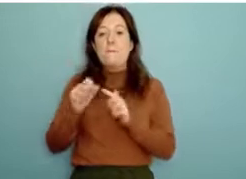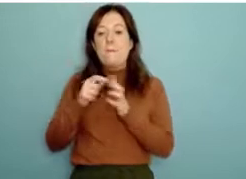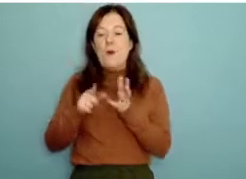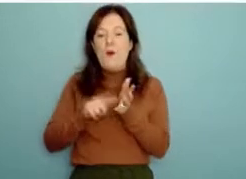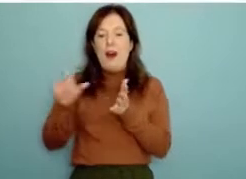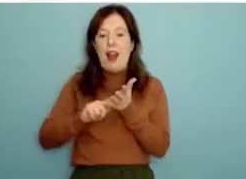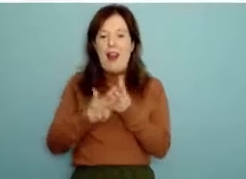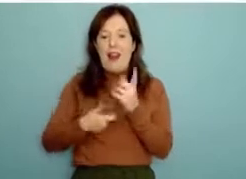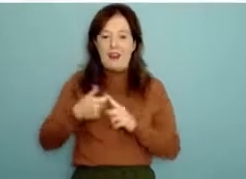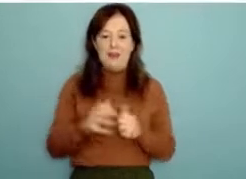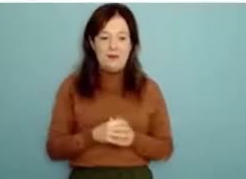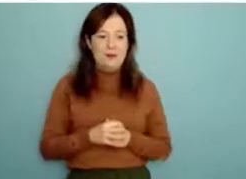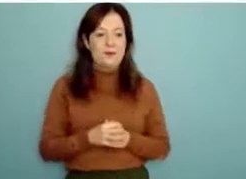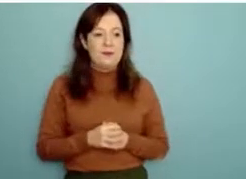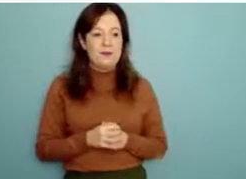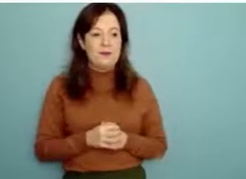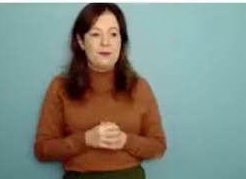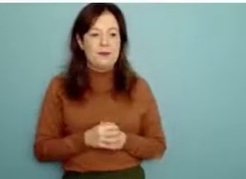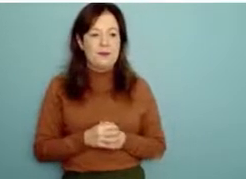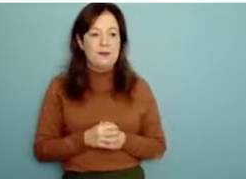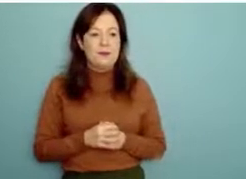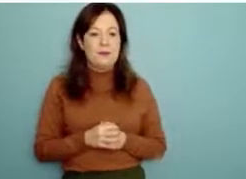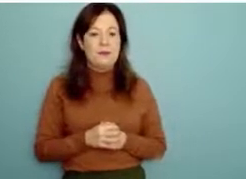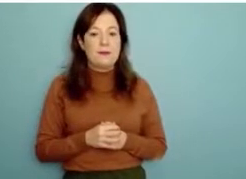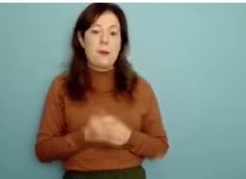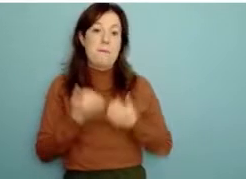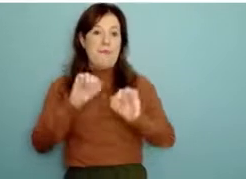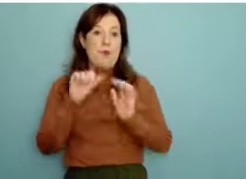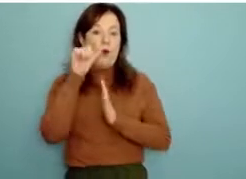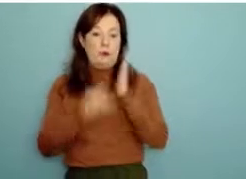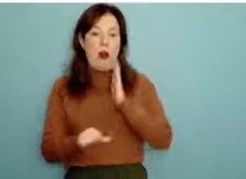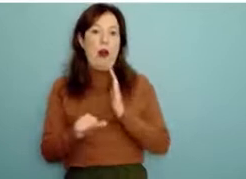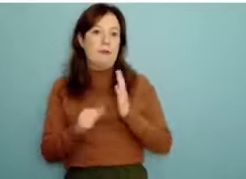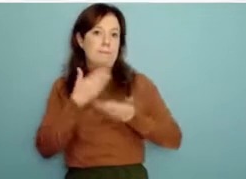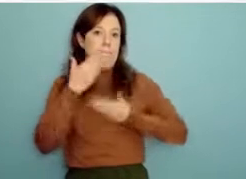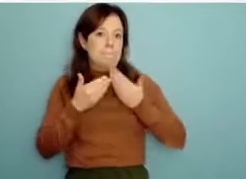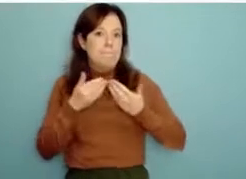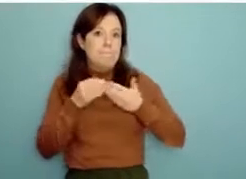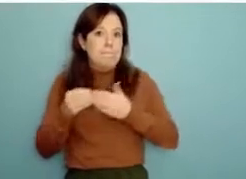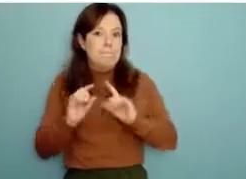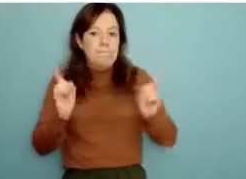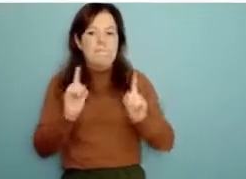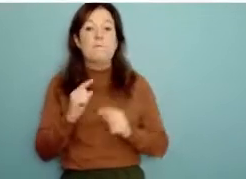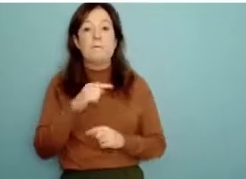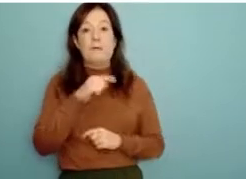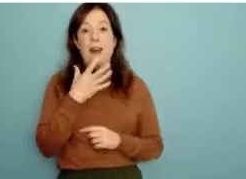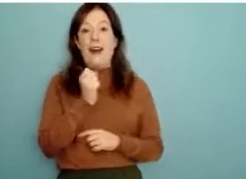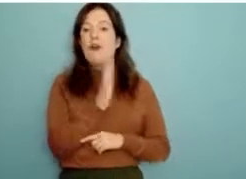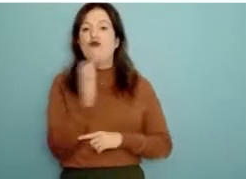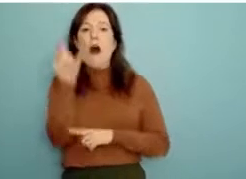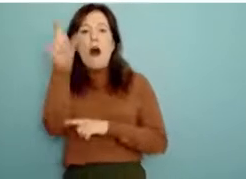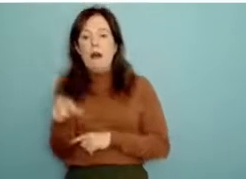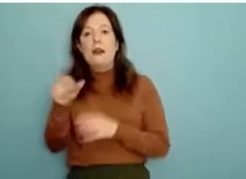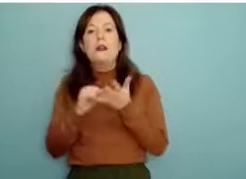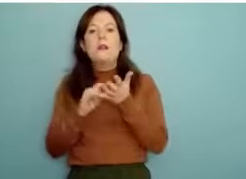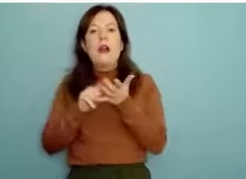First, some housekeeping. We'd love to hear from you, so please post your questions and comments in the Slido window on the right. If your